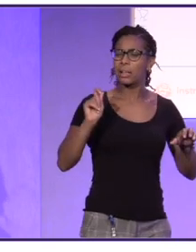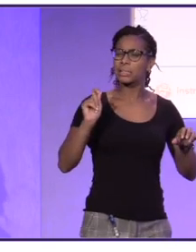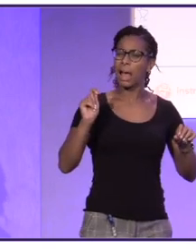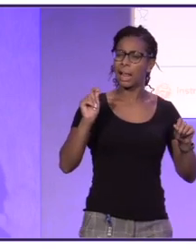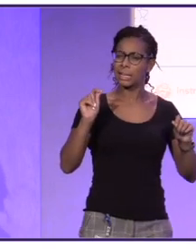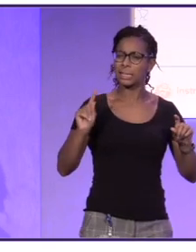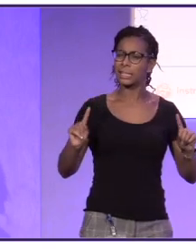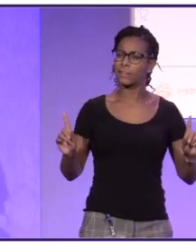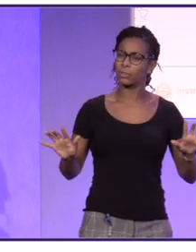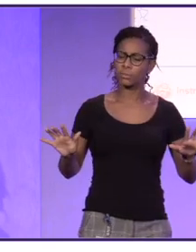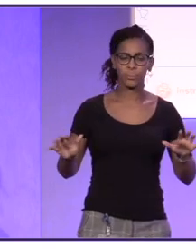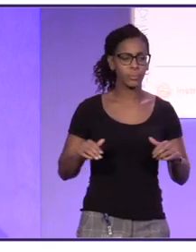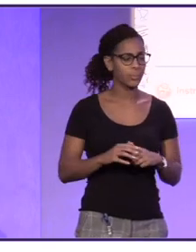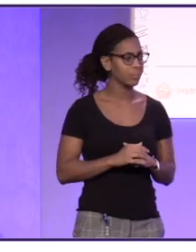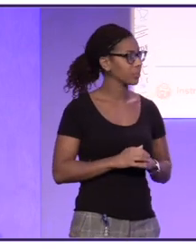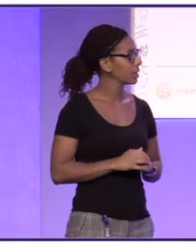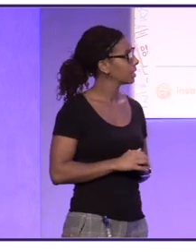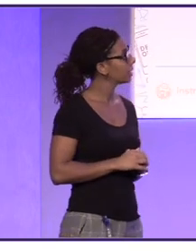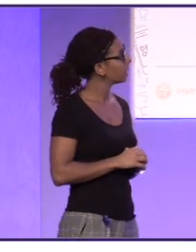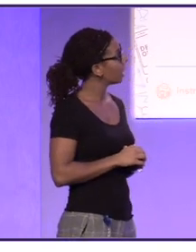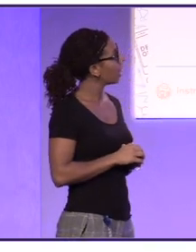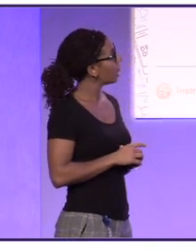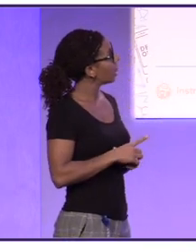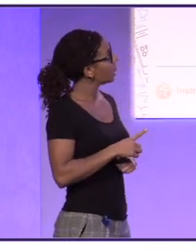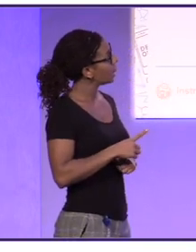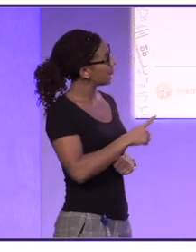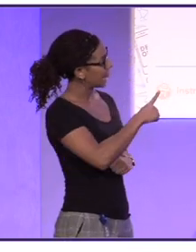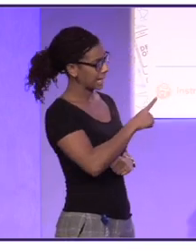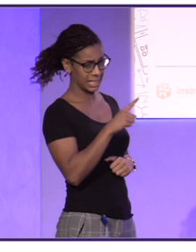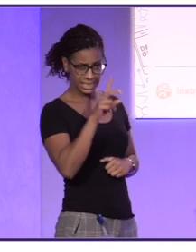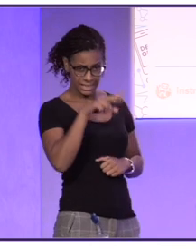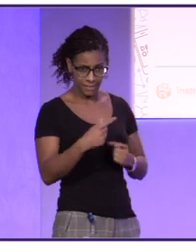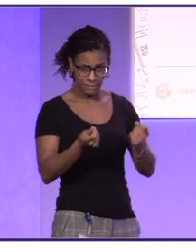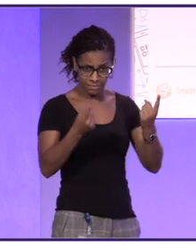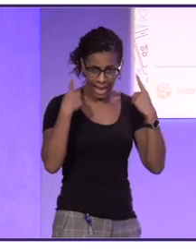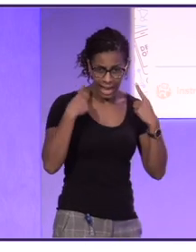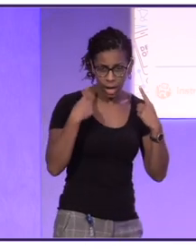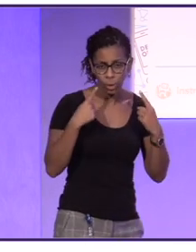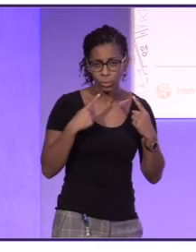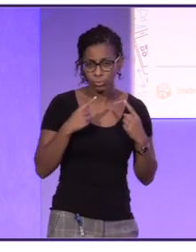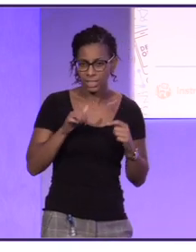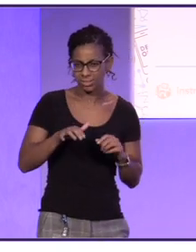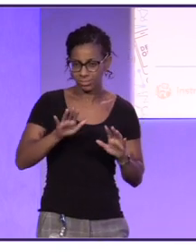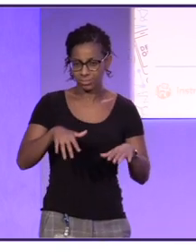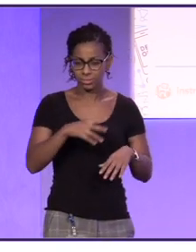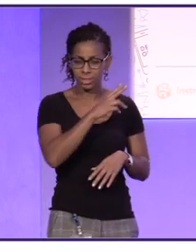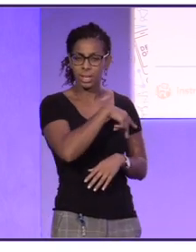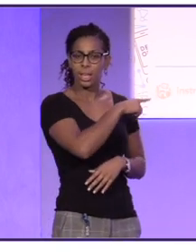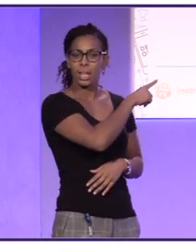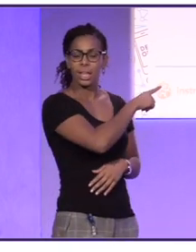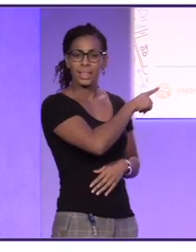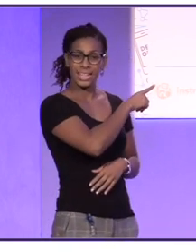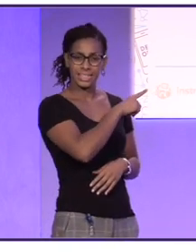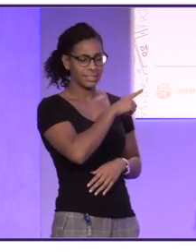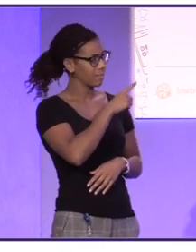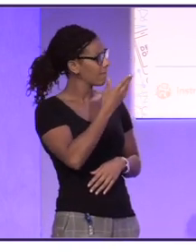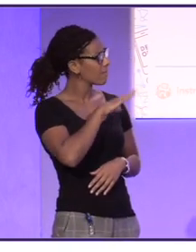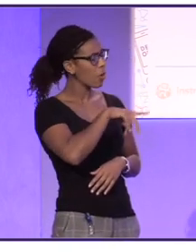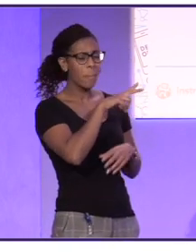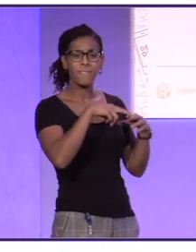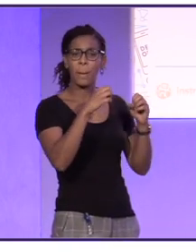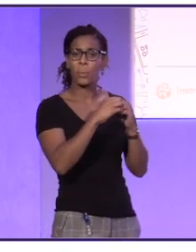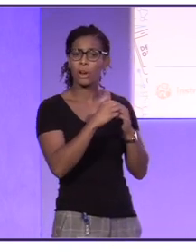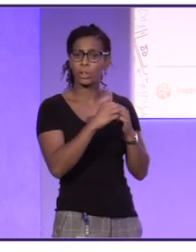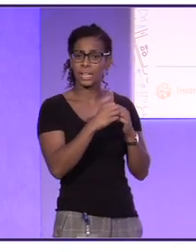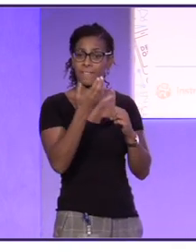The diagram that you are not supposed to be able to read at all is a diagram from February of Skyscanner's